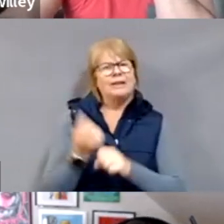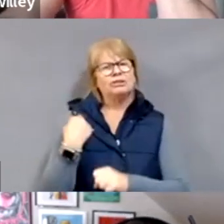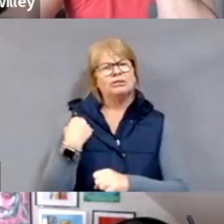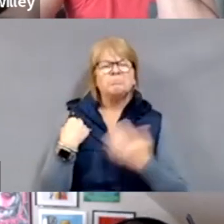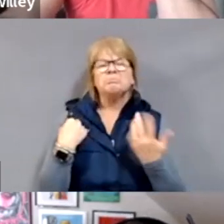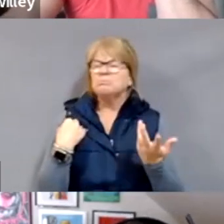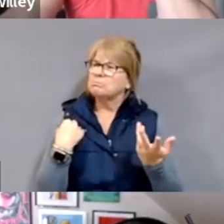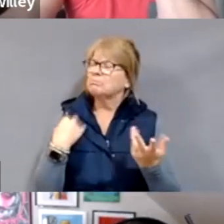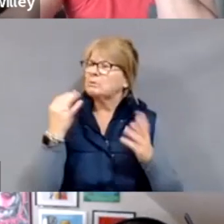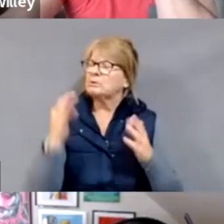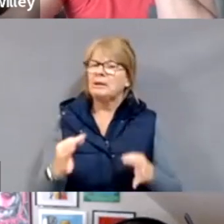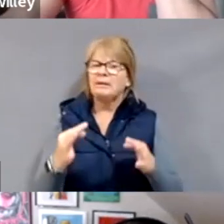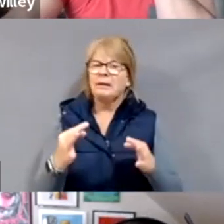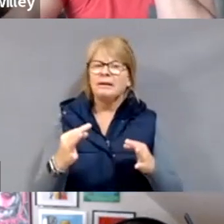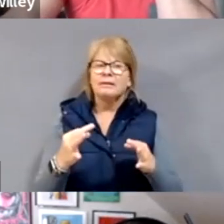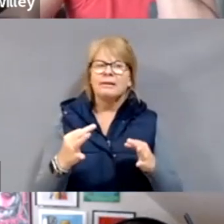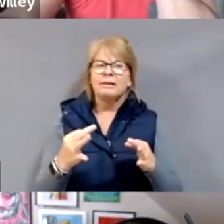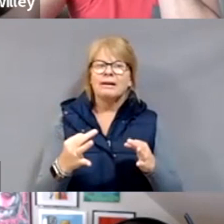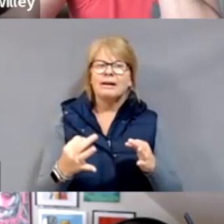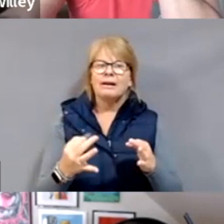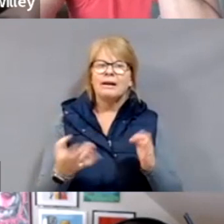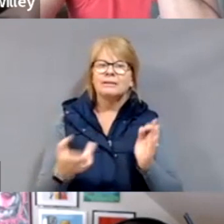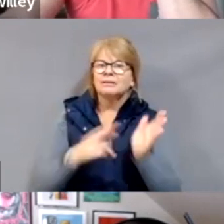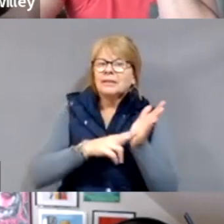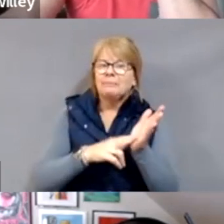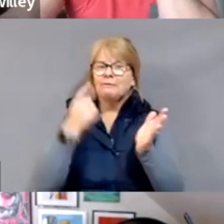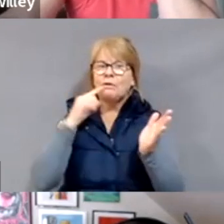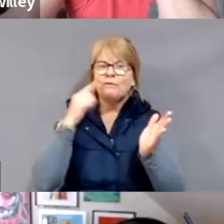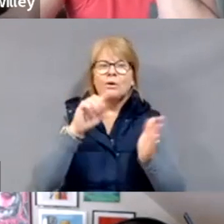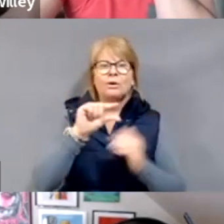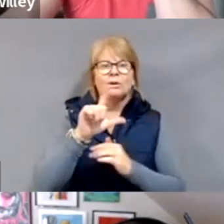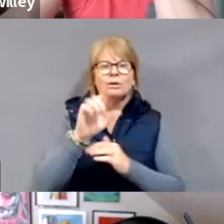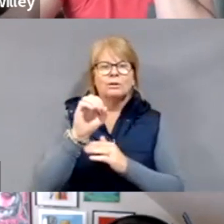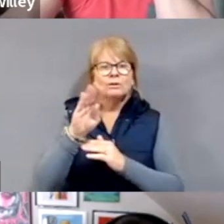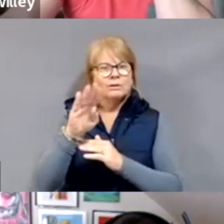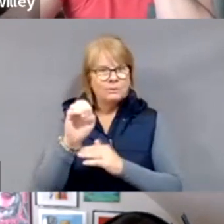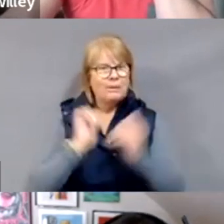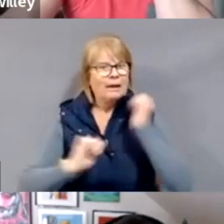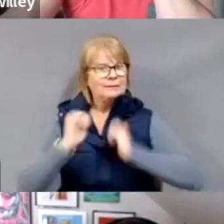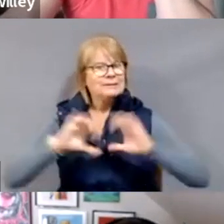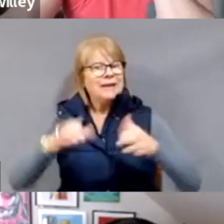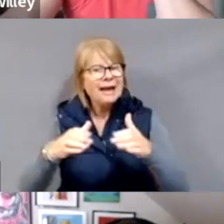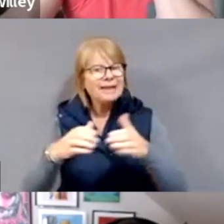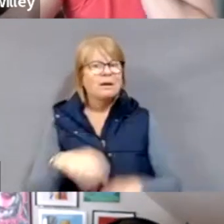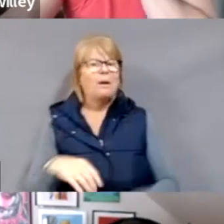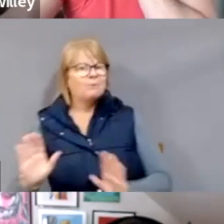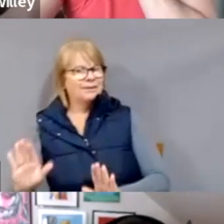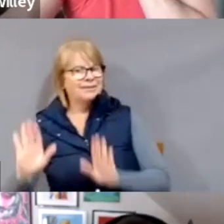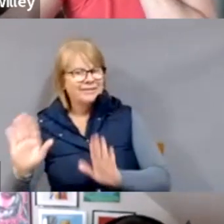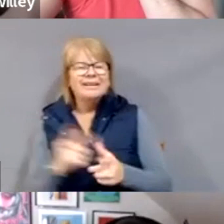the Globe's adult acting class, and that's great. And I rediscovered that